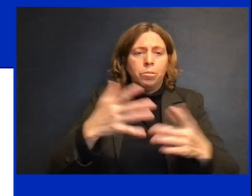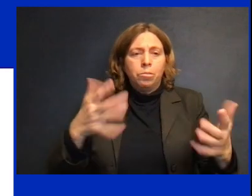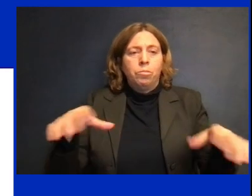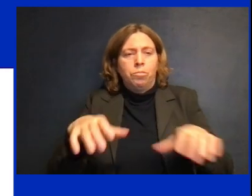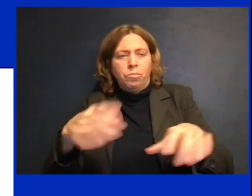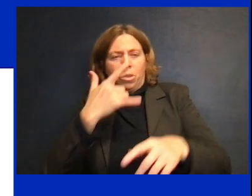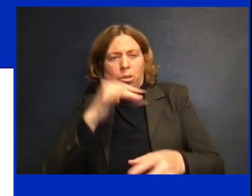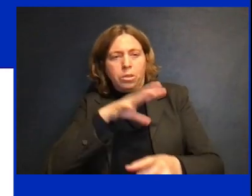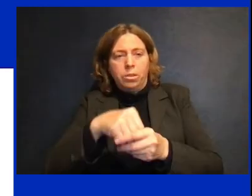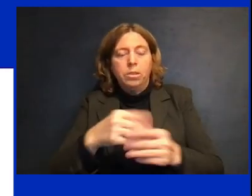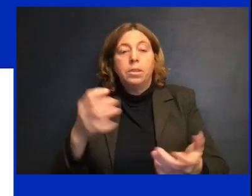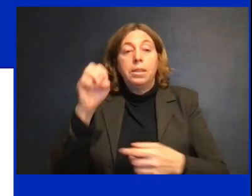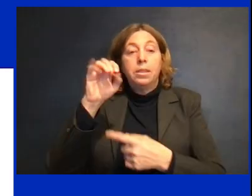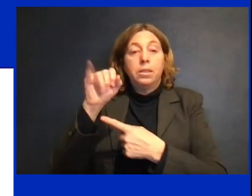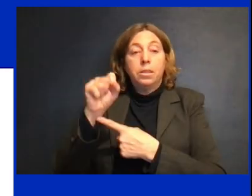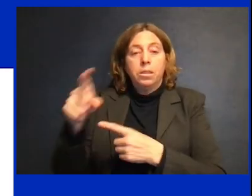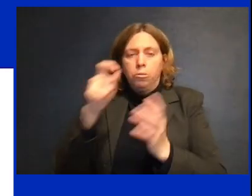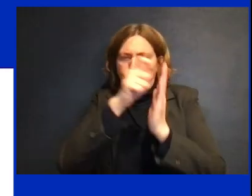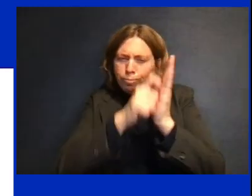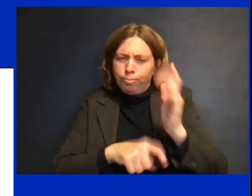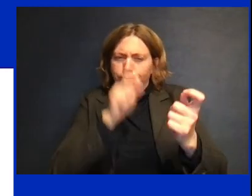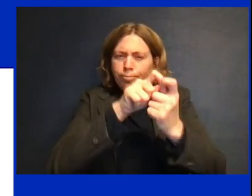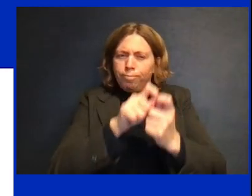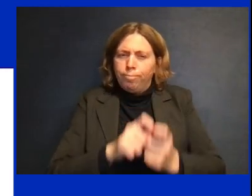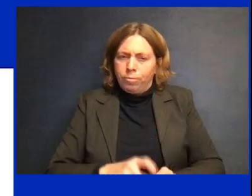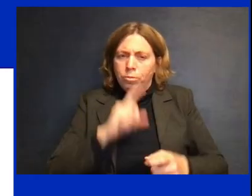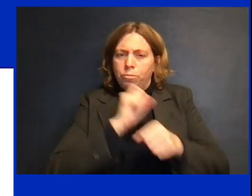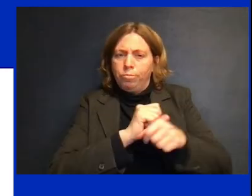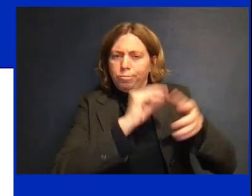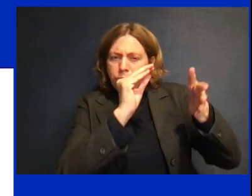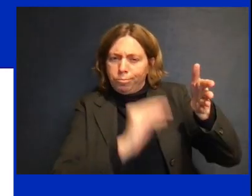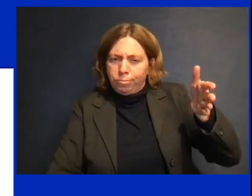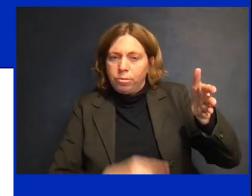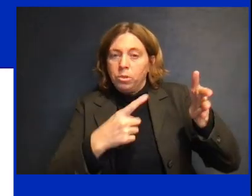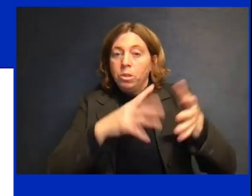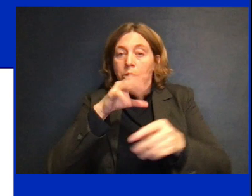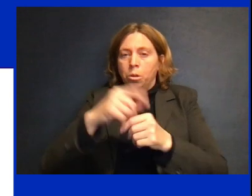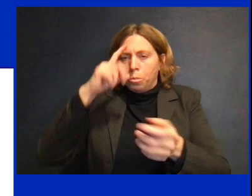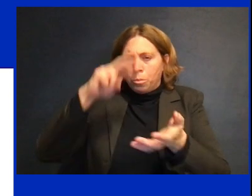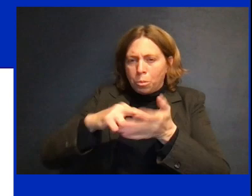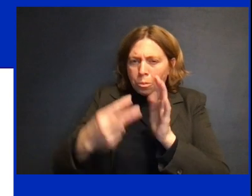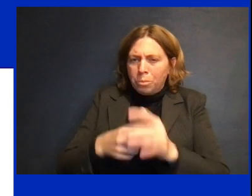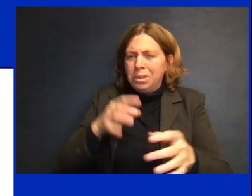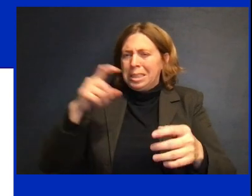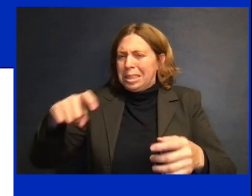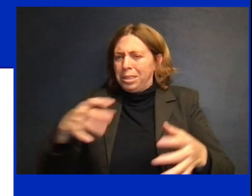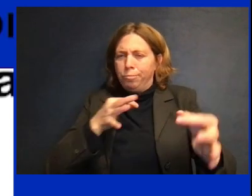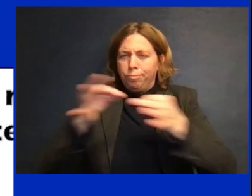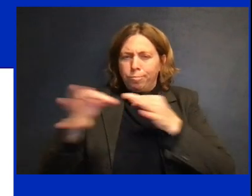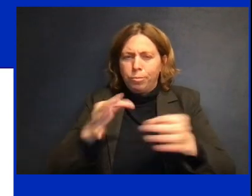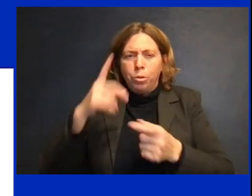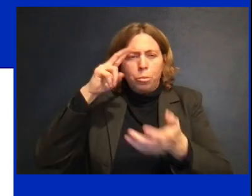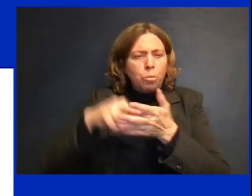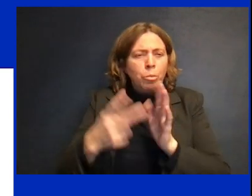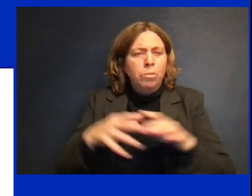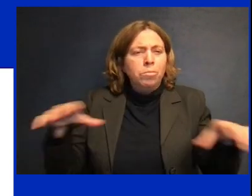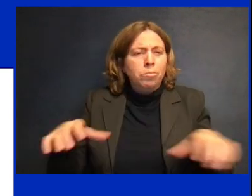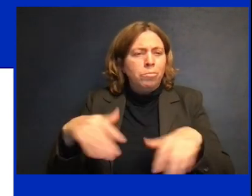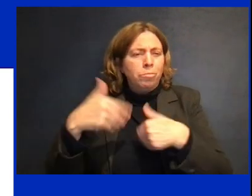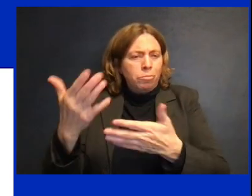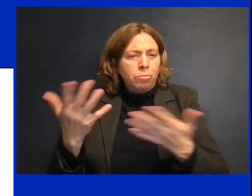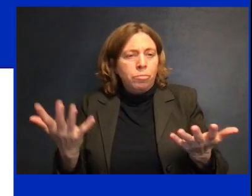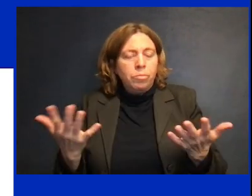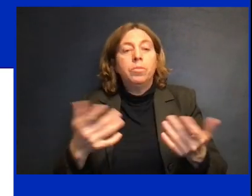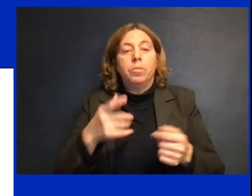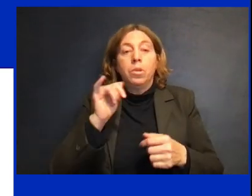is a detailed written statement that defines the purpose and need for a proposed action, considers a range of